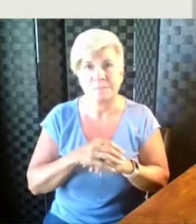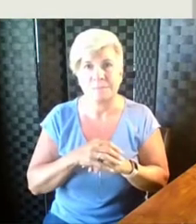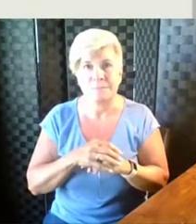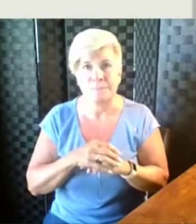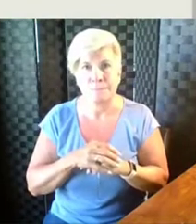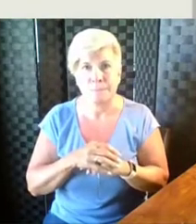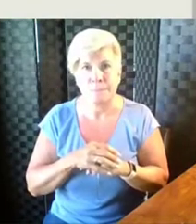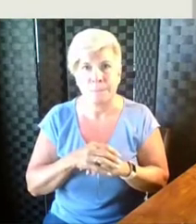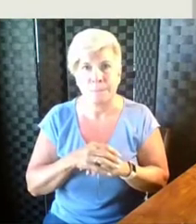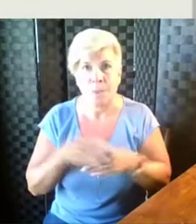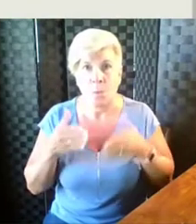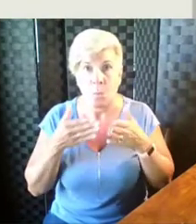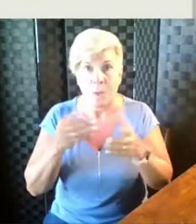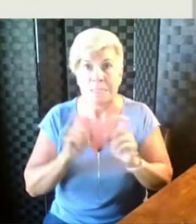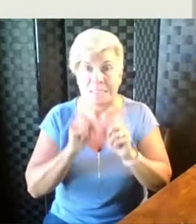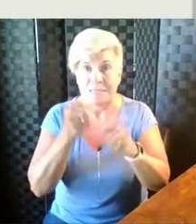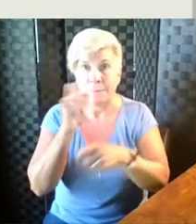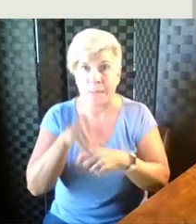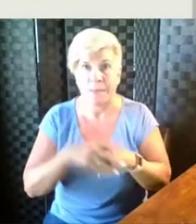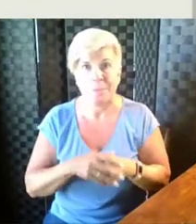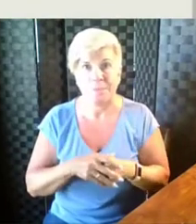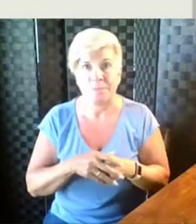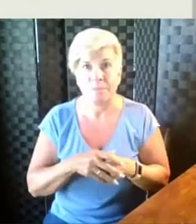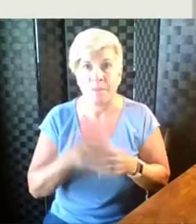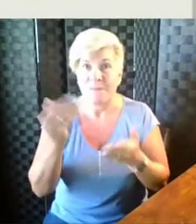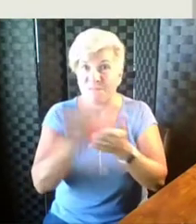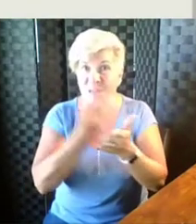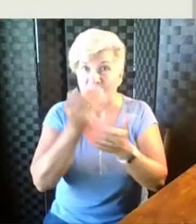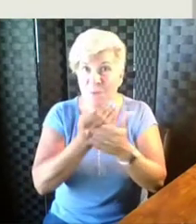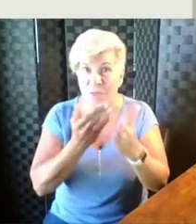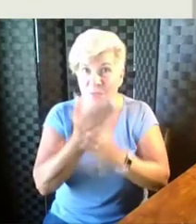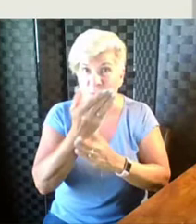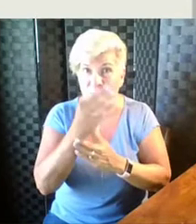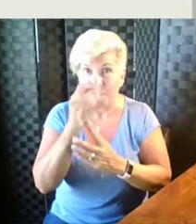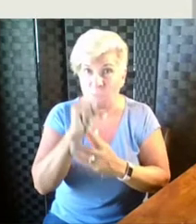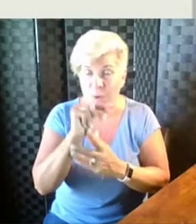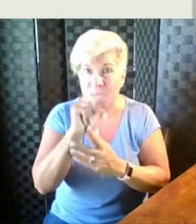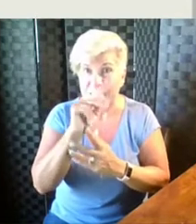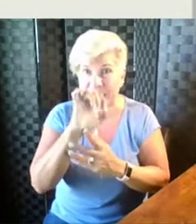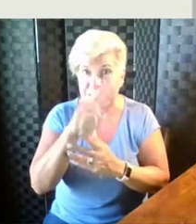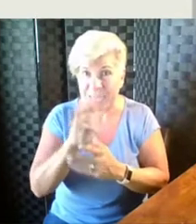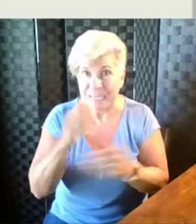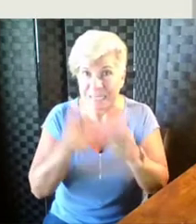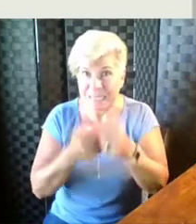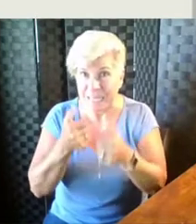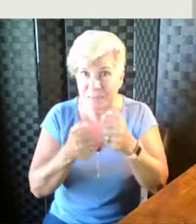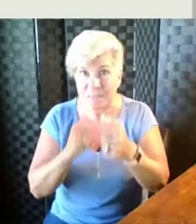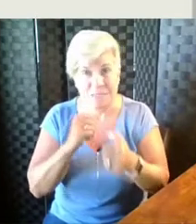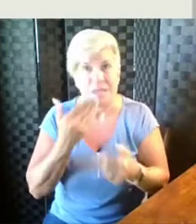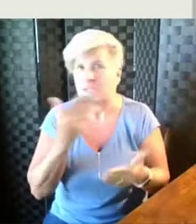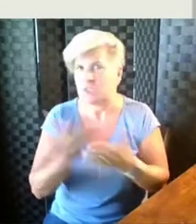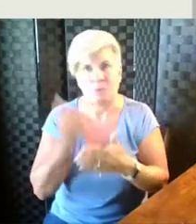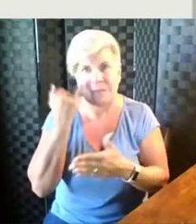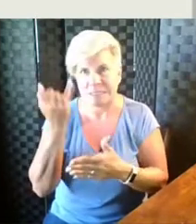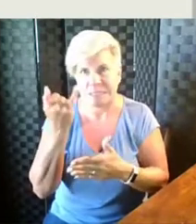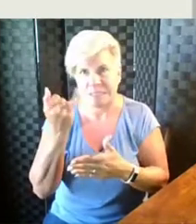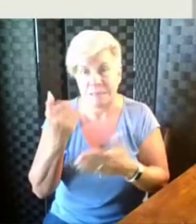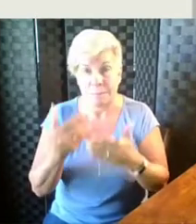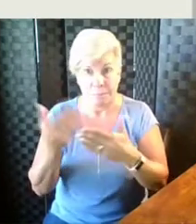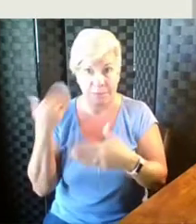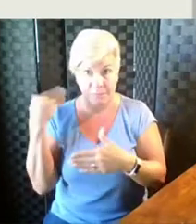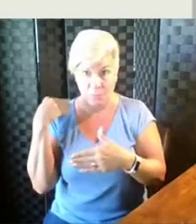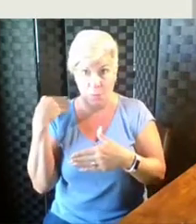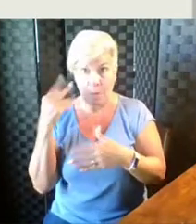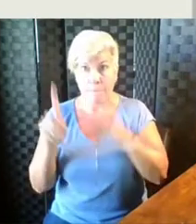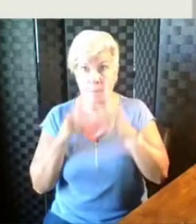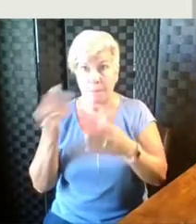A way to give back. Fundraising through Fortnite games is not a new idea. Before, people